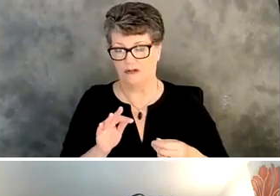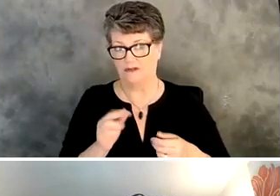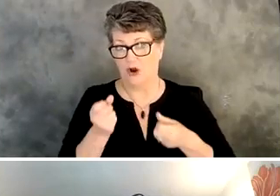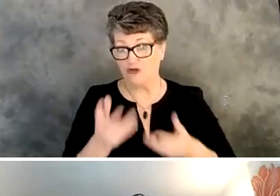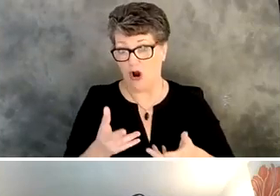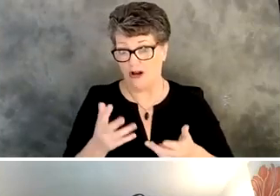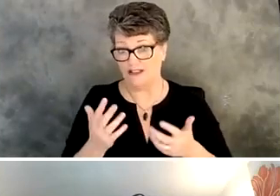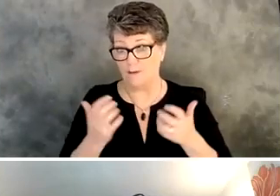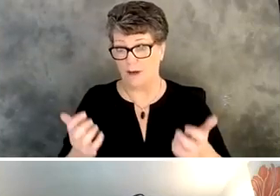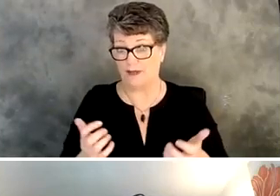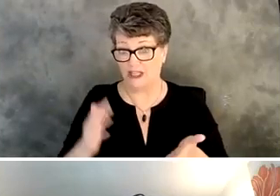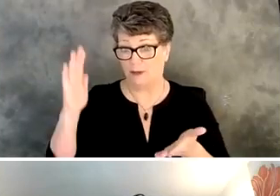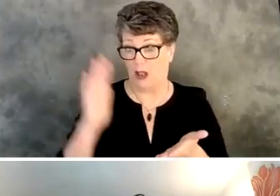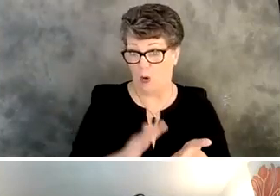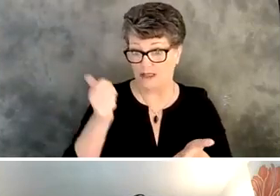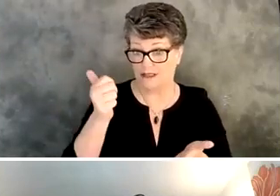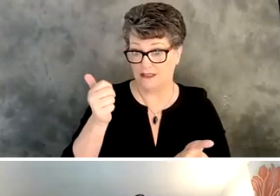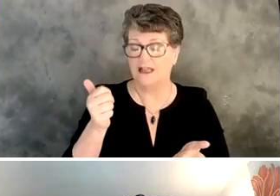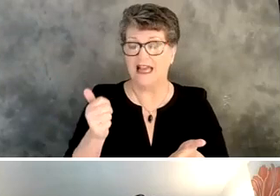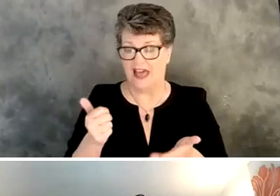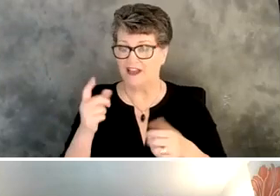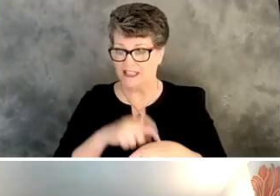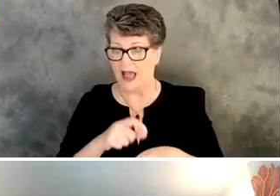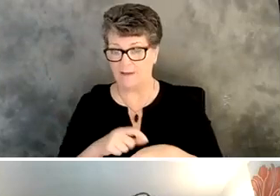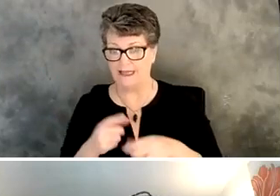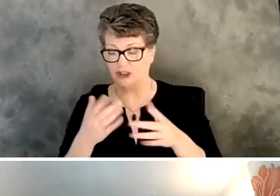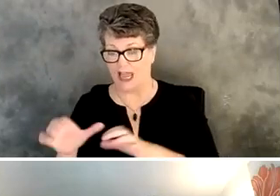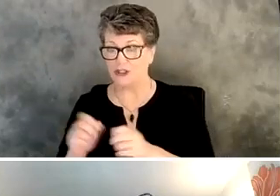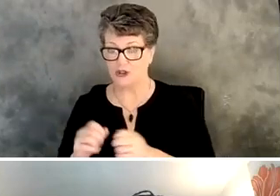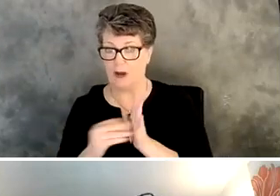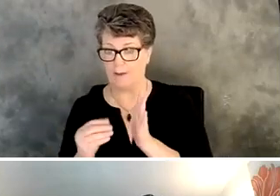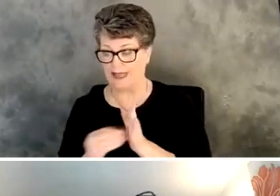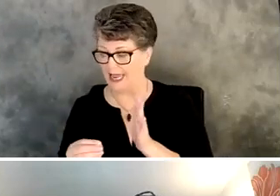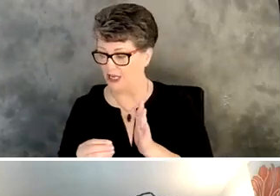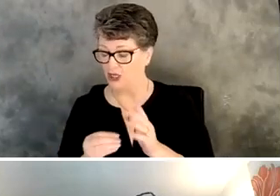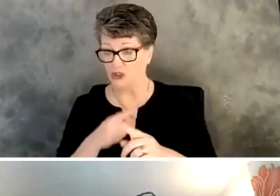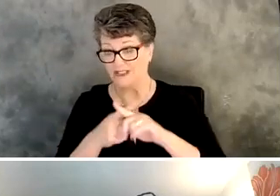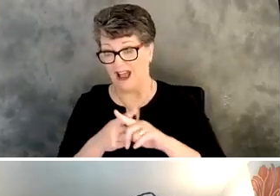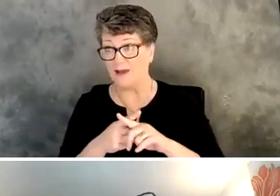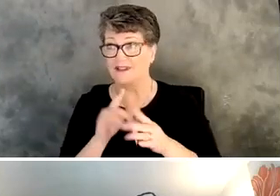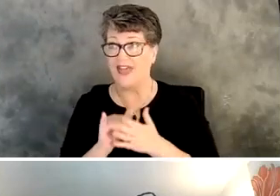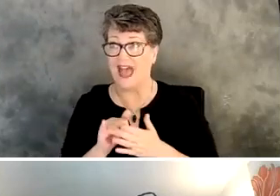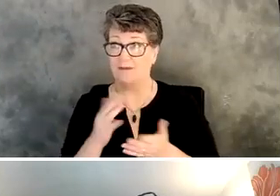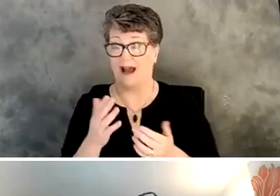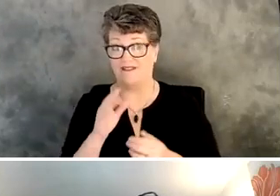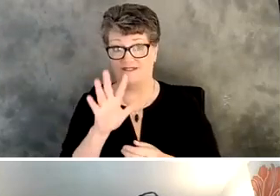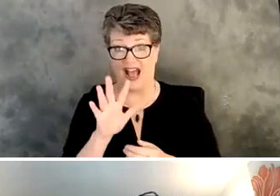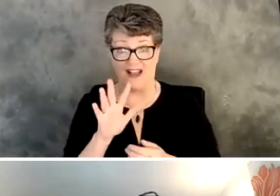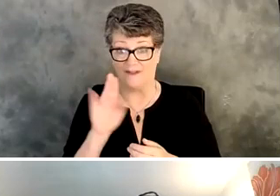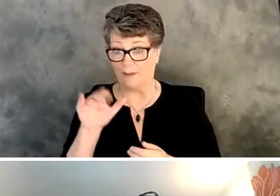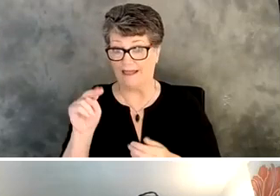lower the amount of times the virus has a chance to replicate. And so times that by, 5 billion people in the